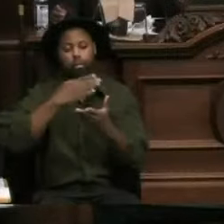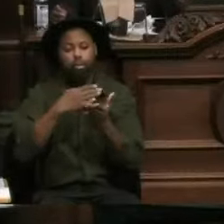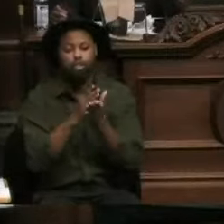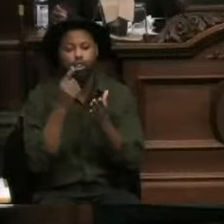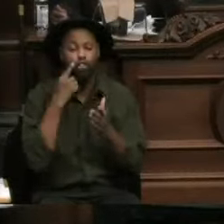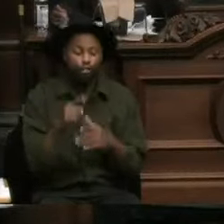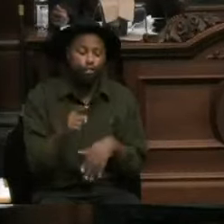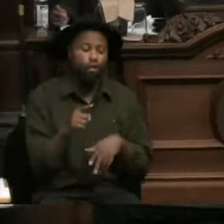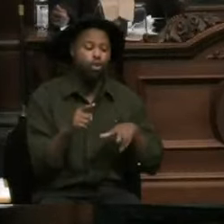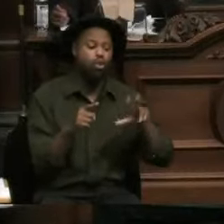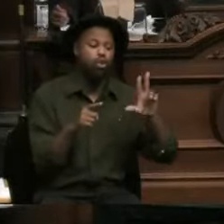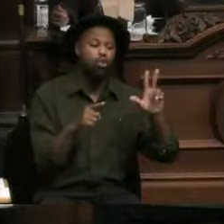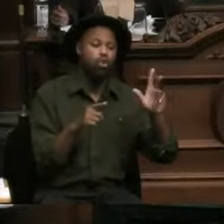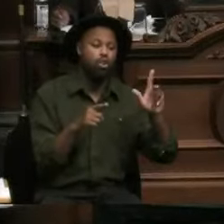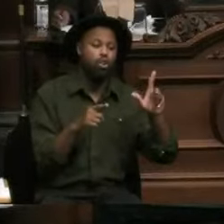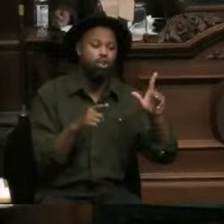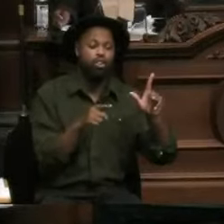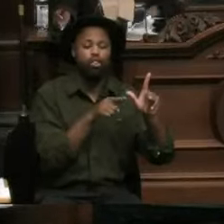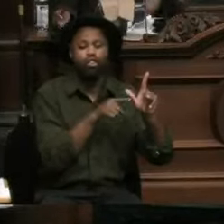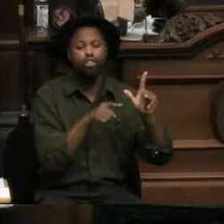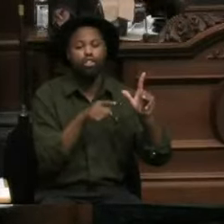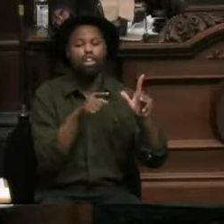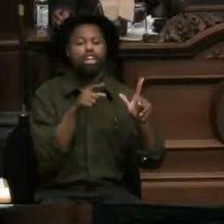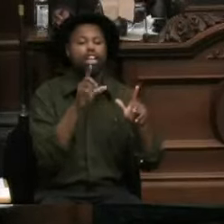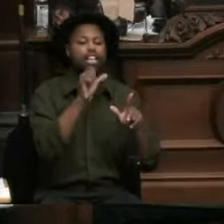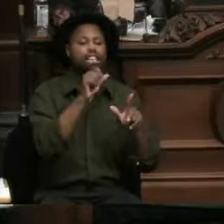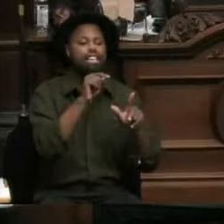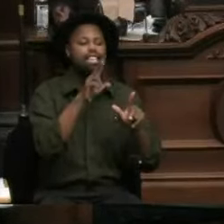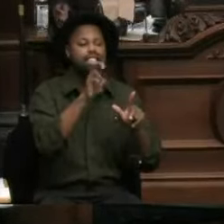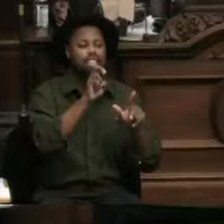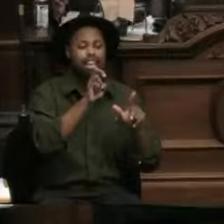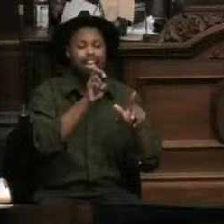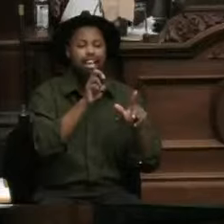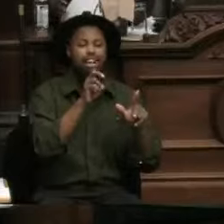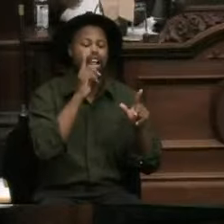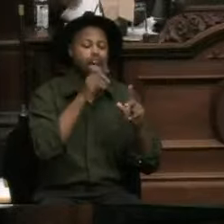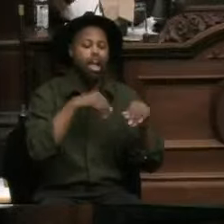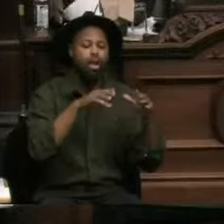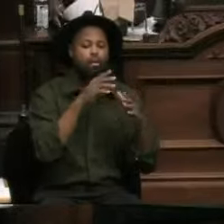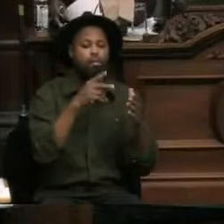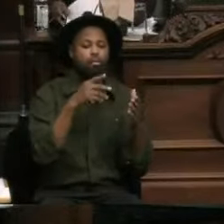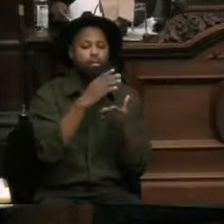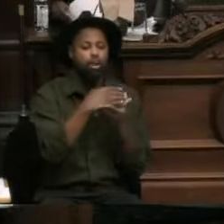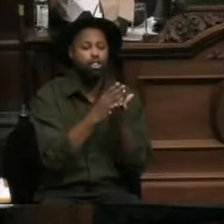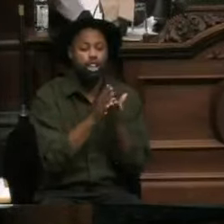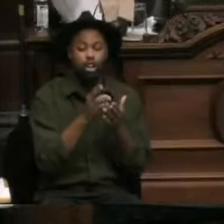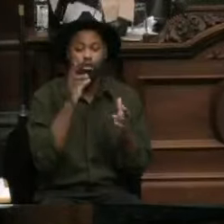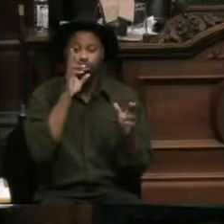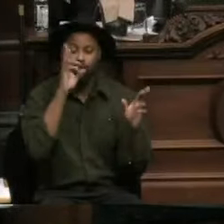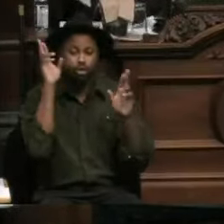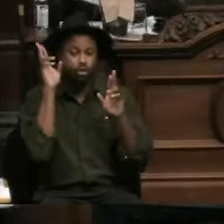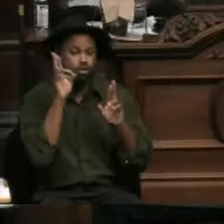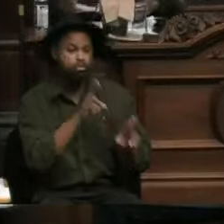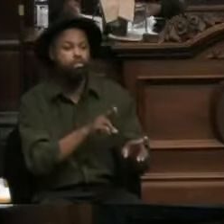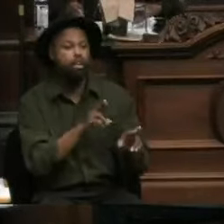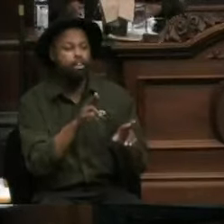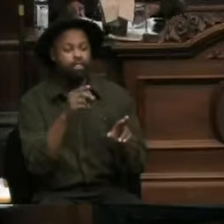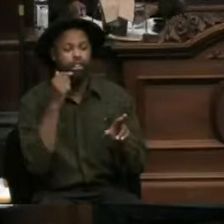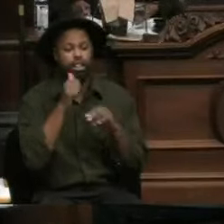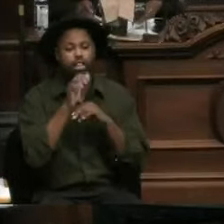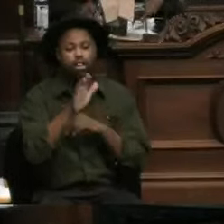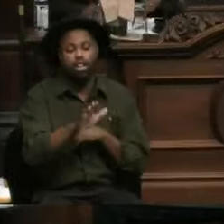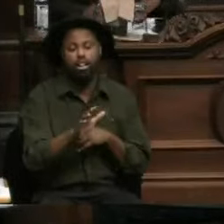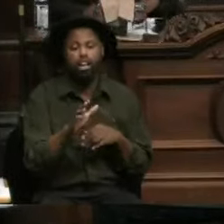the 2023 State Homeland Security Program. This report was respectfully submitted by Council Members Mitch Gruber, Lachey